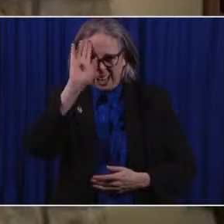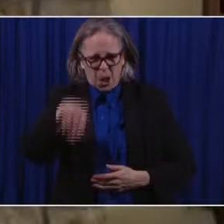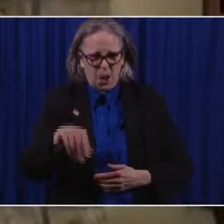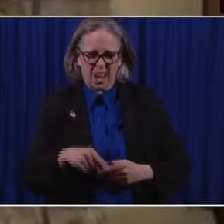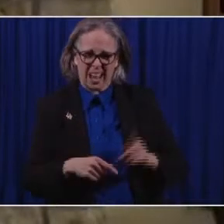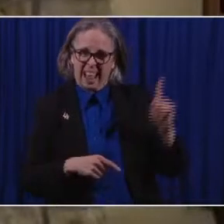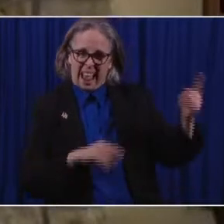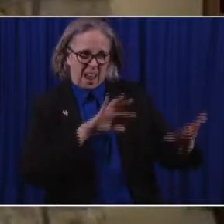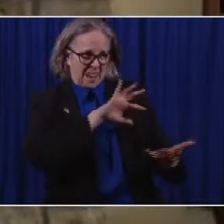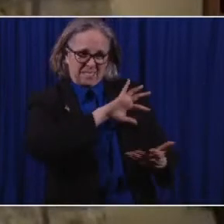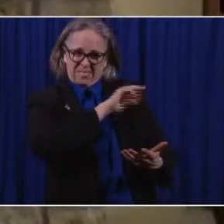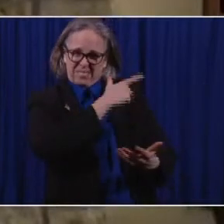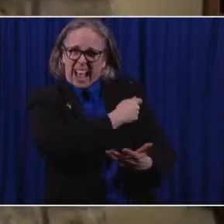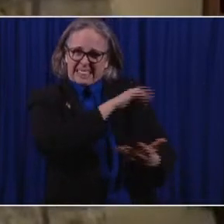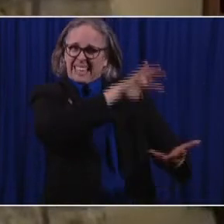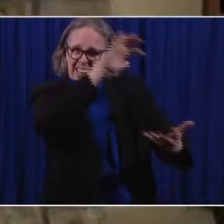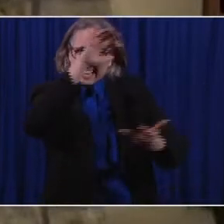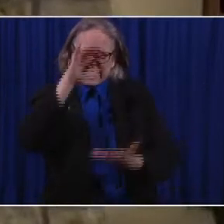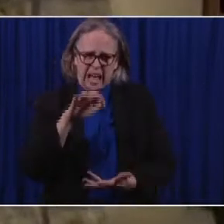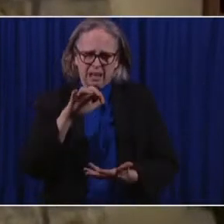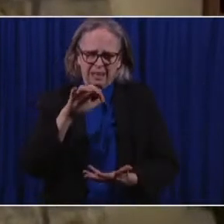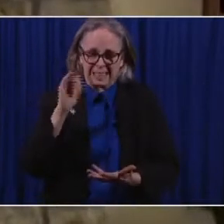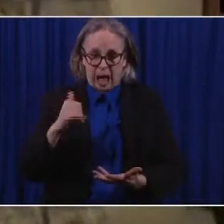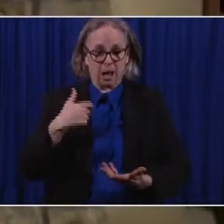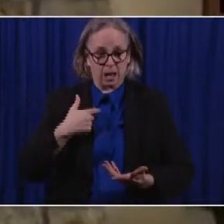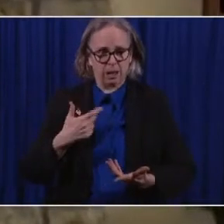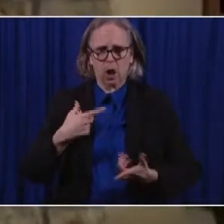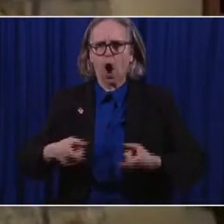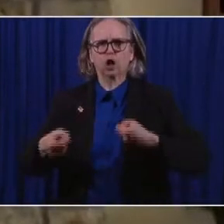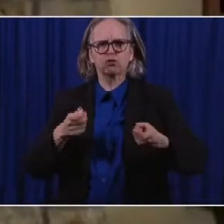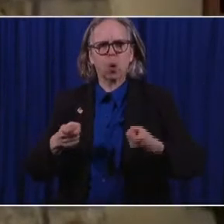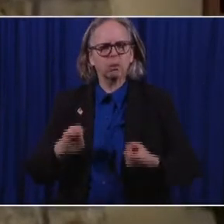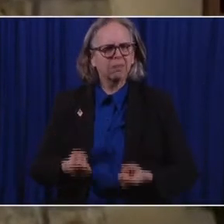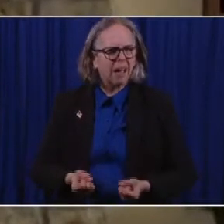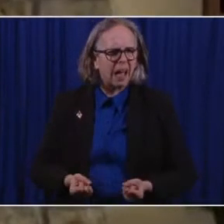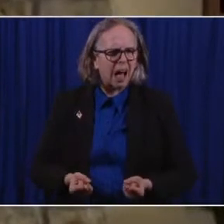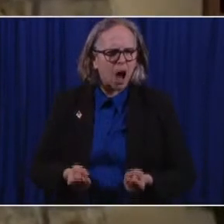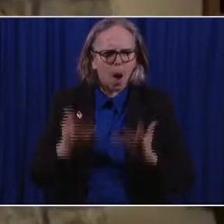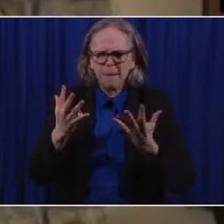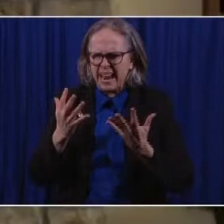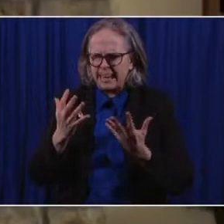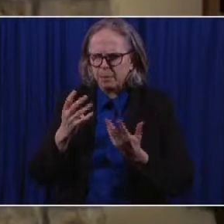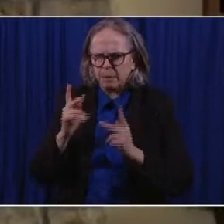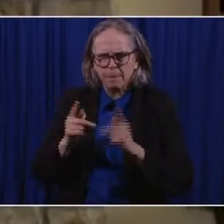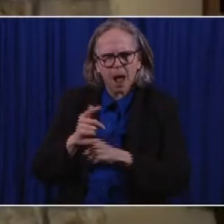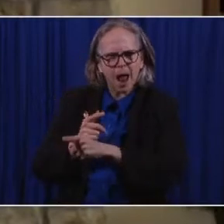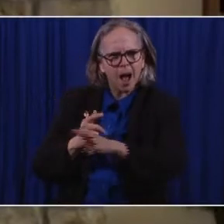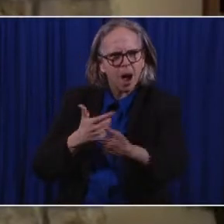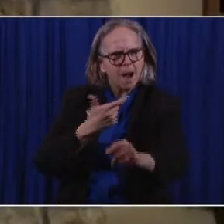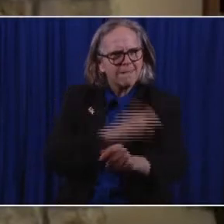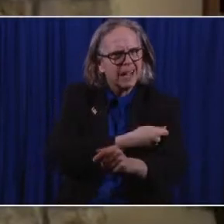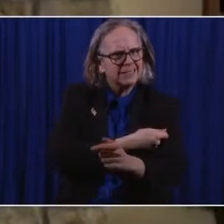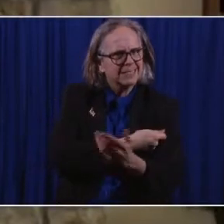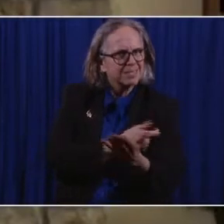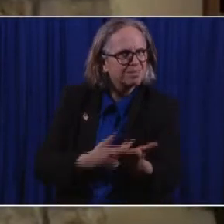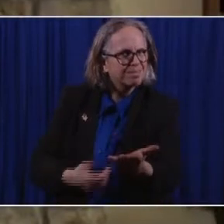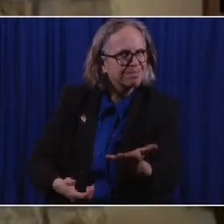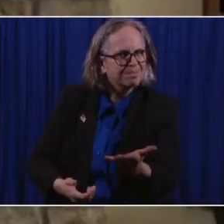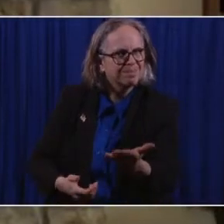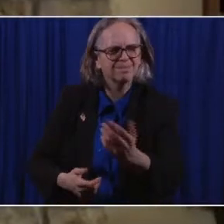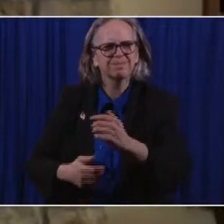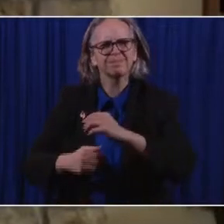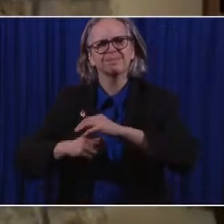we control, what percentage are we getting out? And so what will happen is on Monday, Tuesday, let's say when you get to